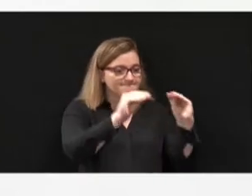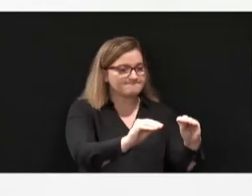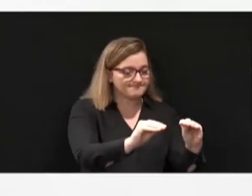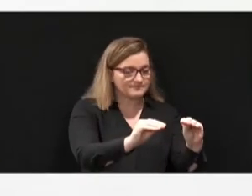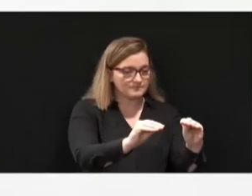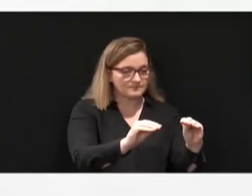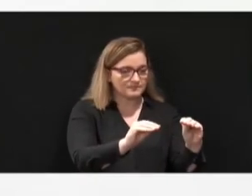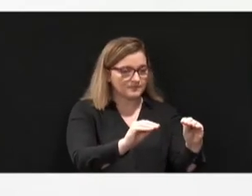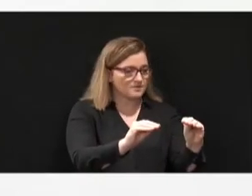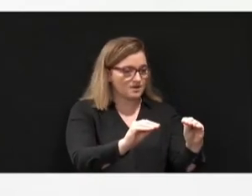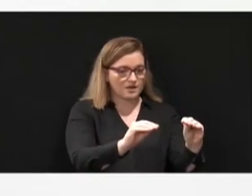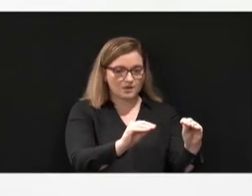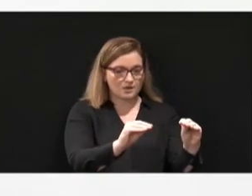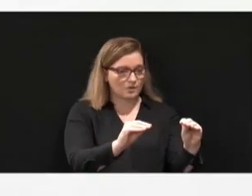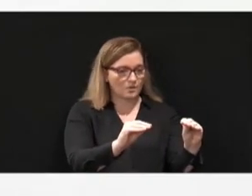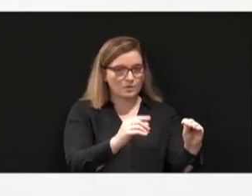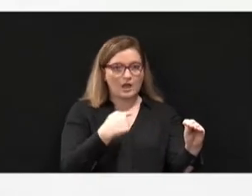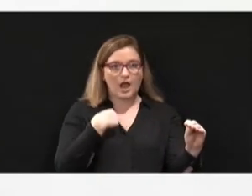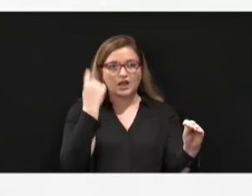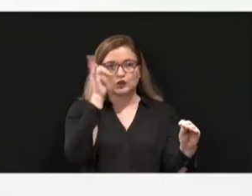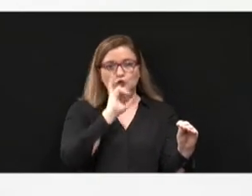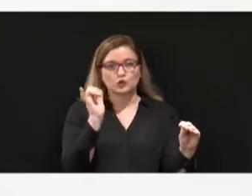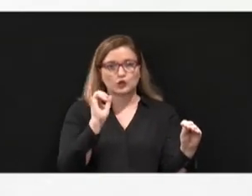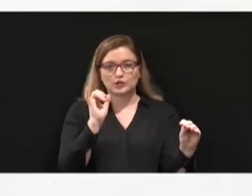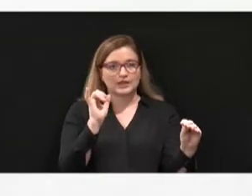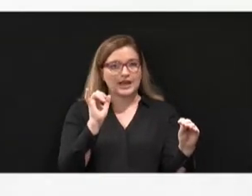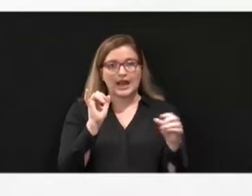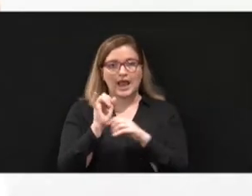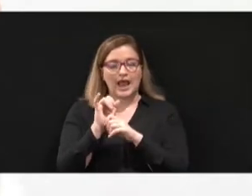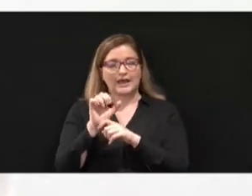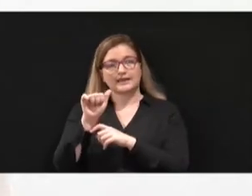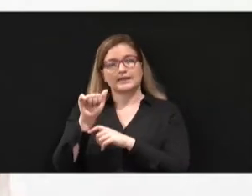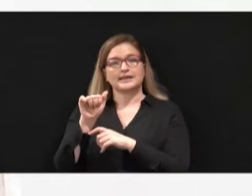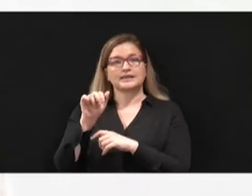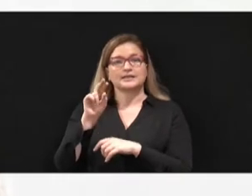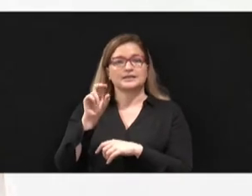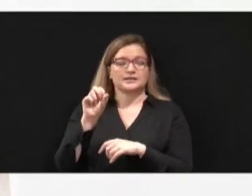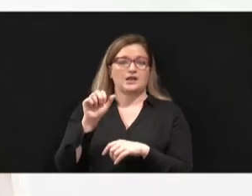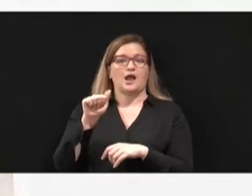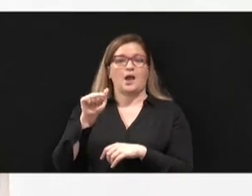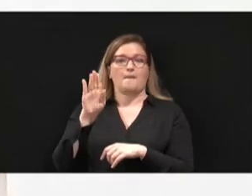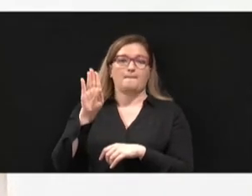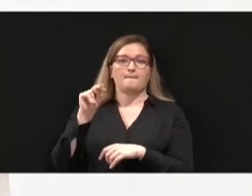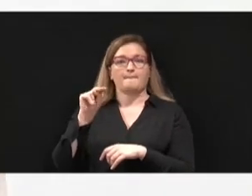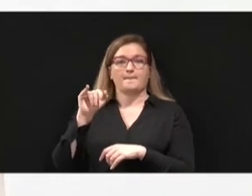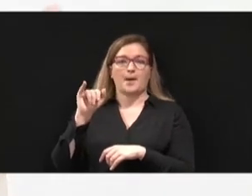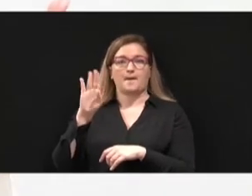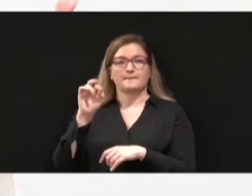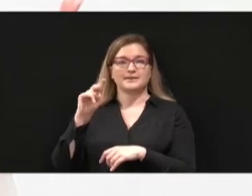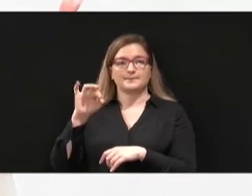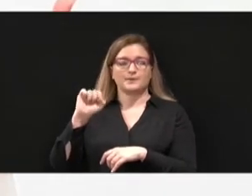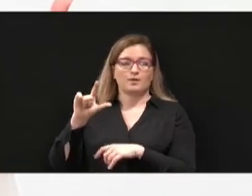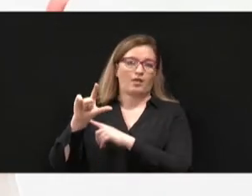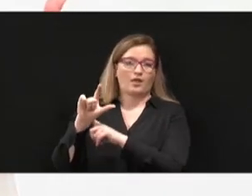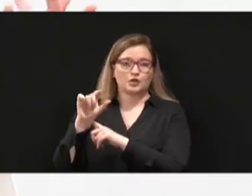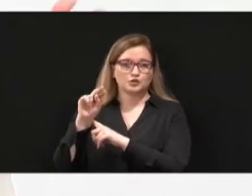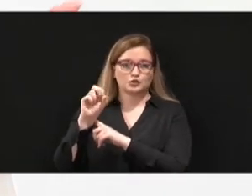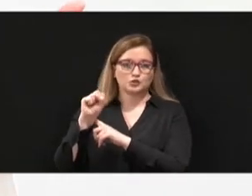like the abominable snowman. I was covered with snow. And of course, the man